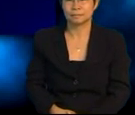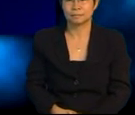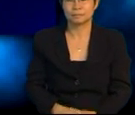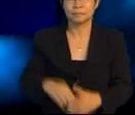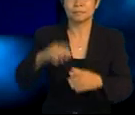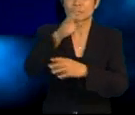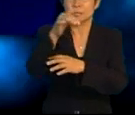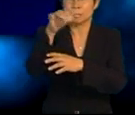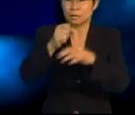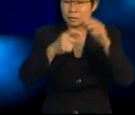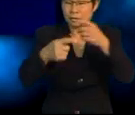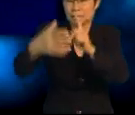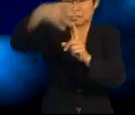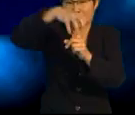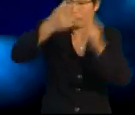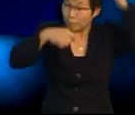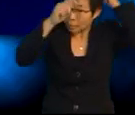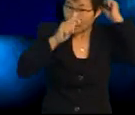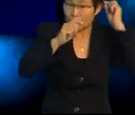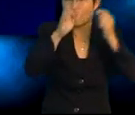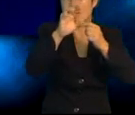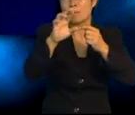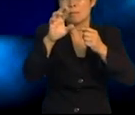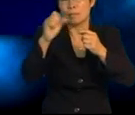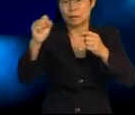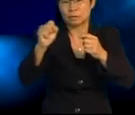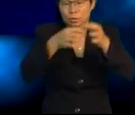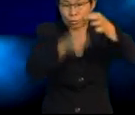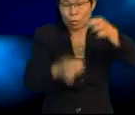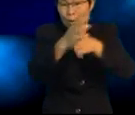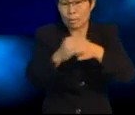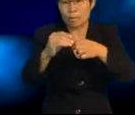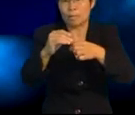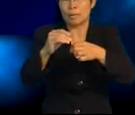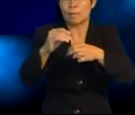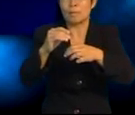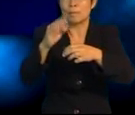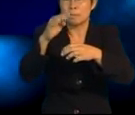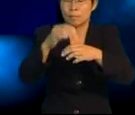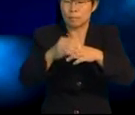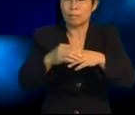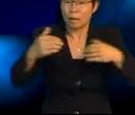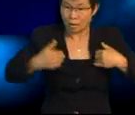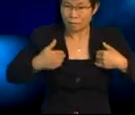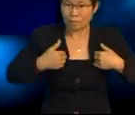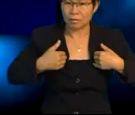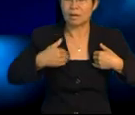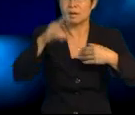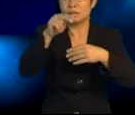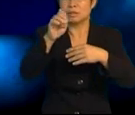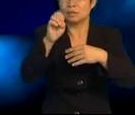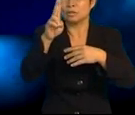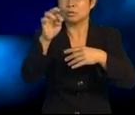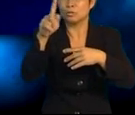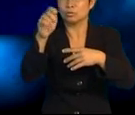The brass cap, brass rod, brass plate, and the gold leaf are electrically neutral.